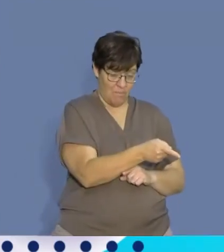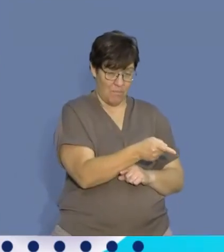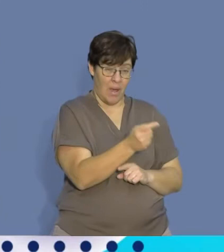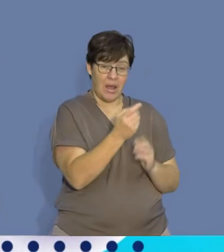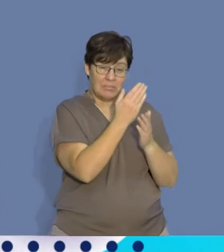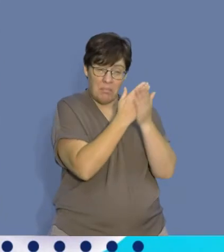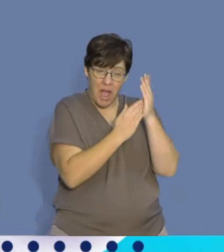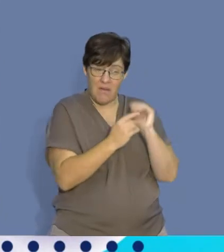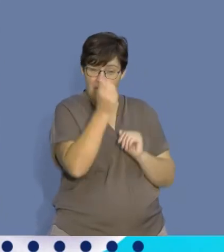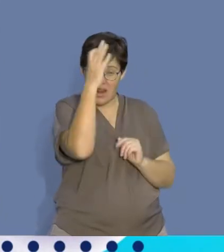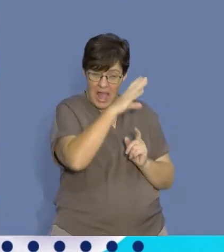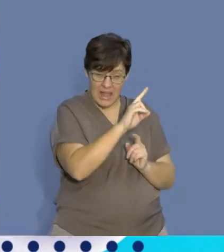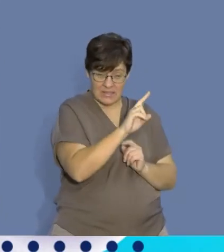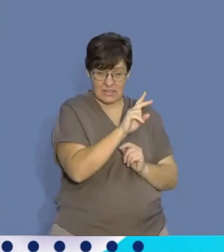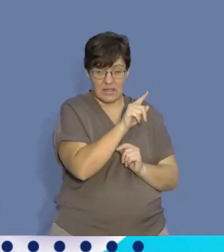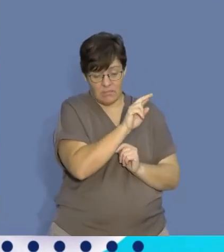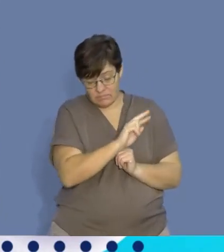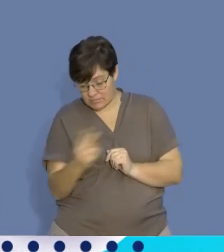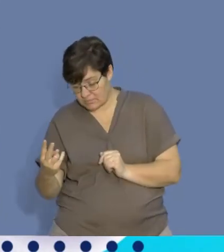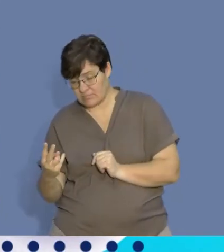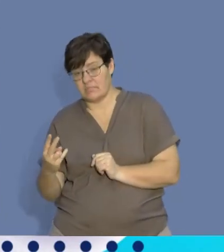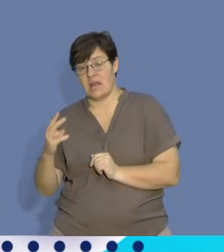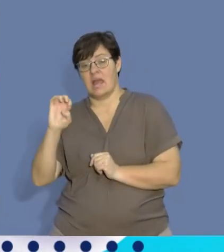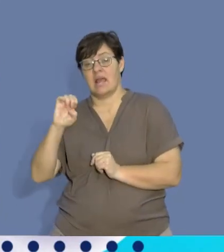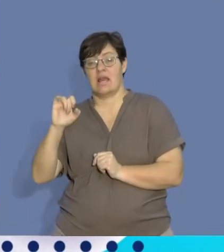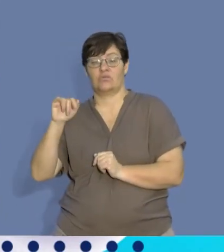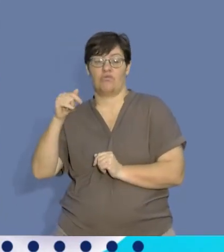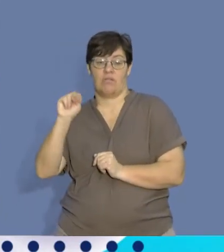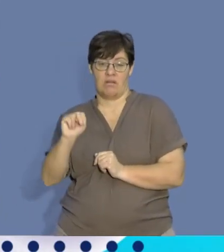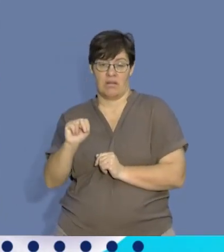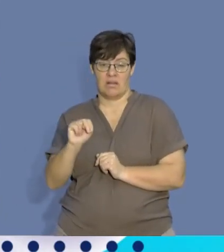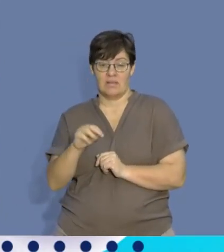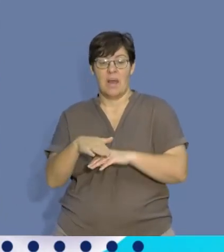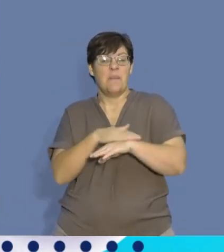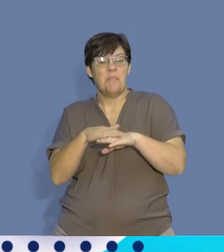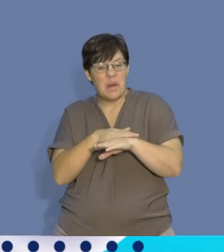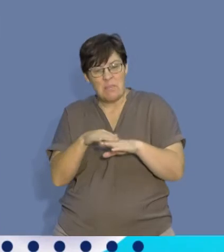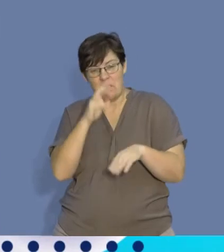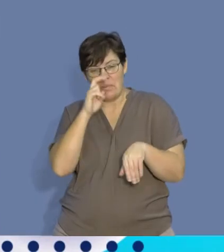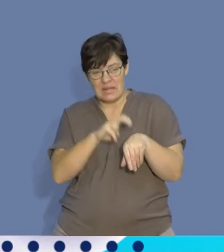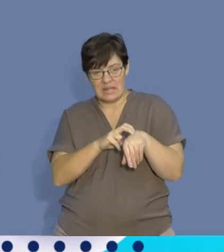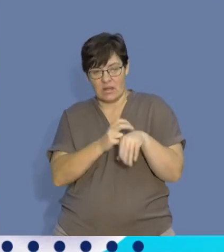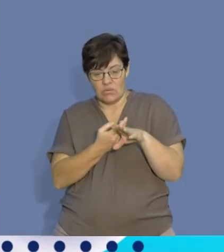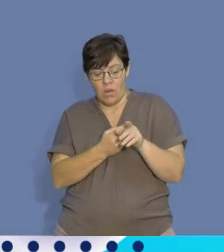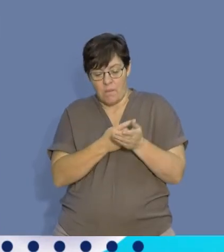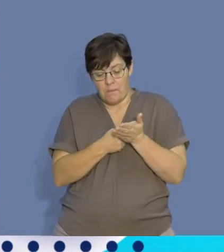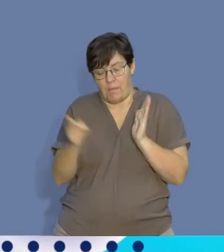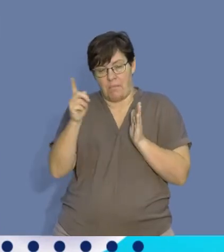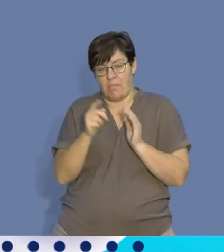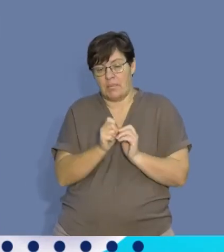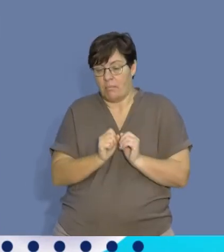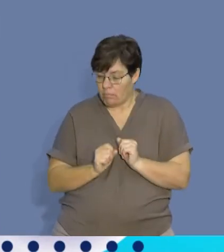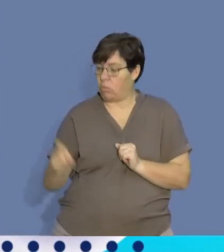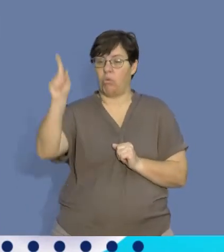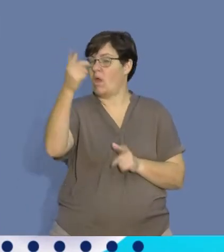light, to the electron, okay? And this is the minimum energy to get it to sit on the surface. So it gets